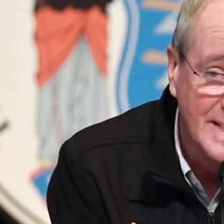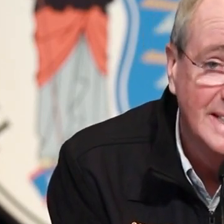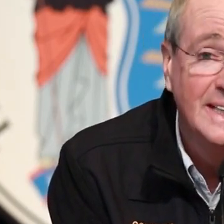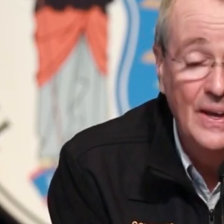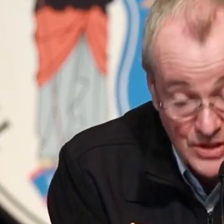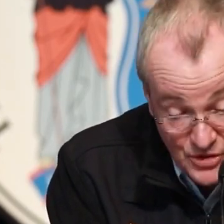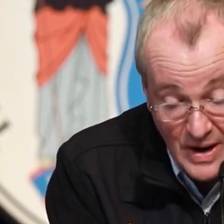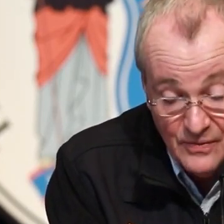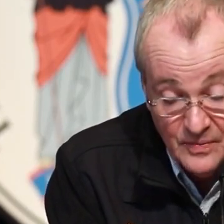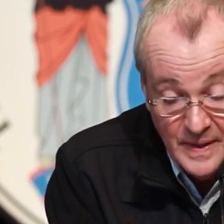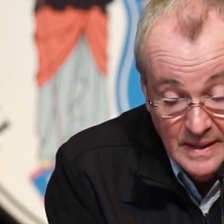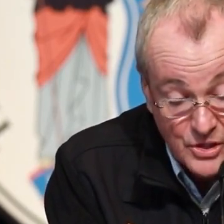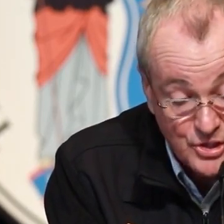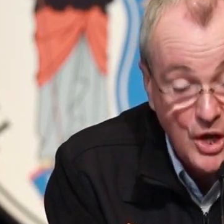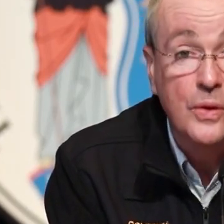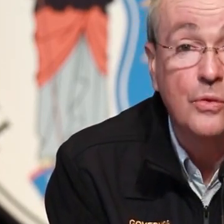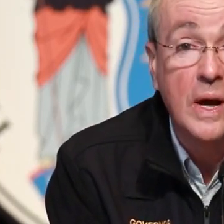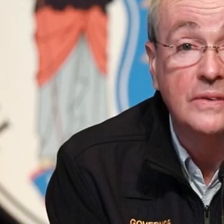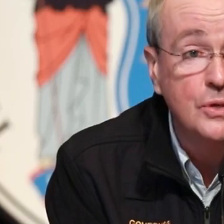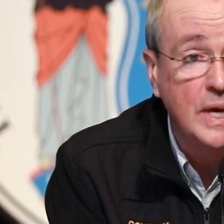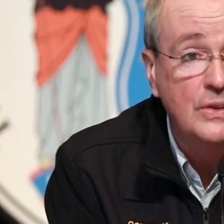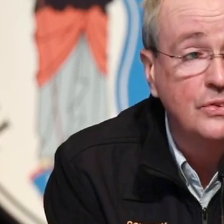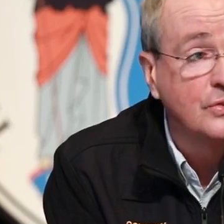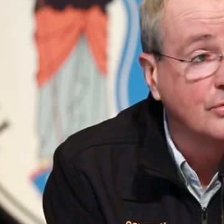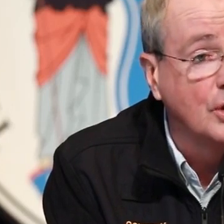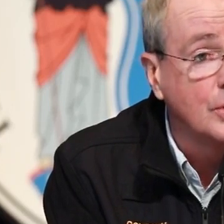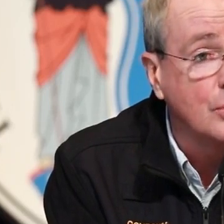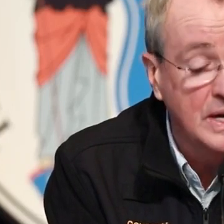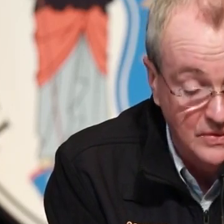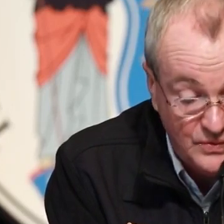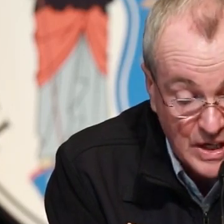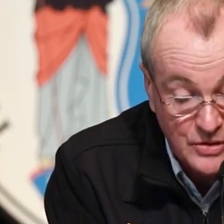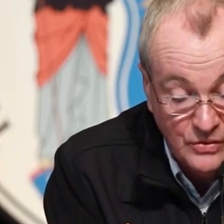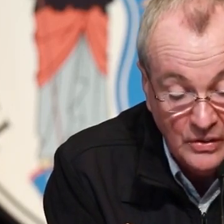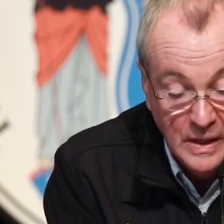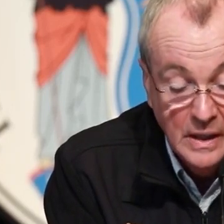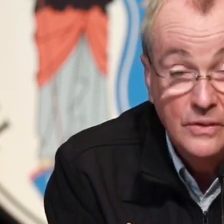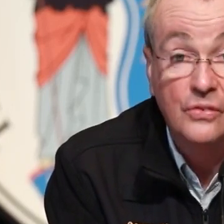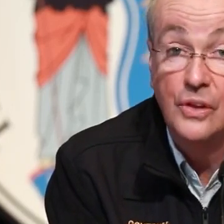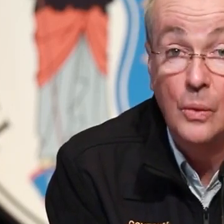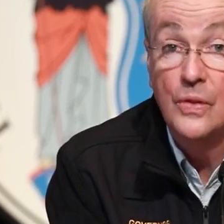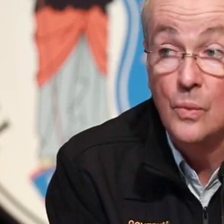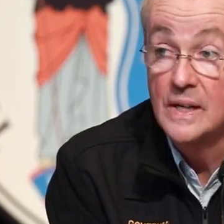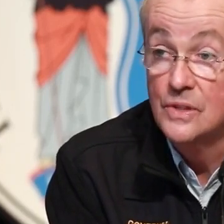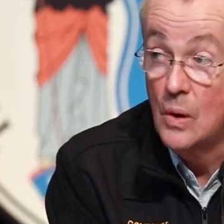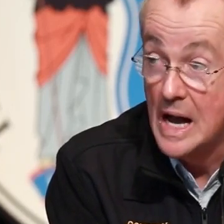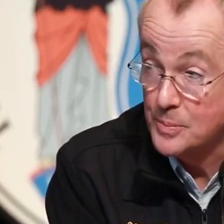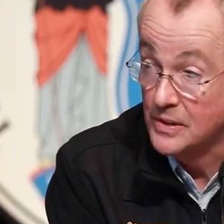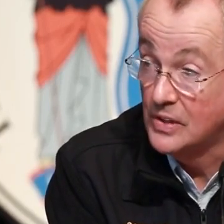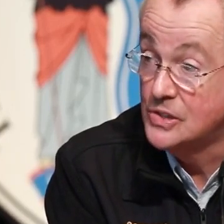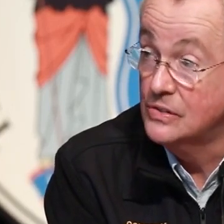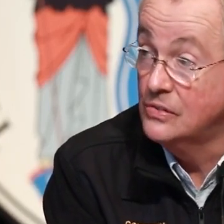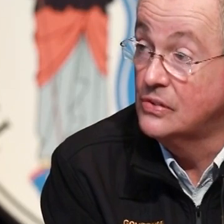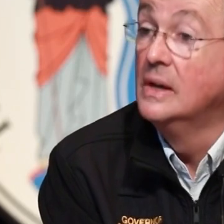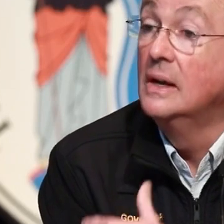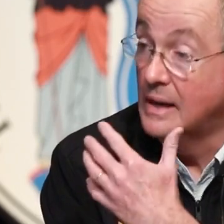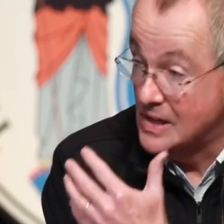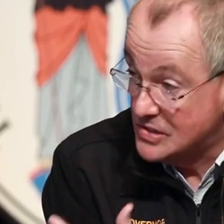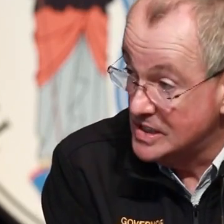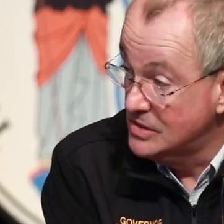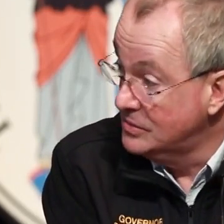graph and this graph. The slower the rate of new cases, the slower the rate of infections, the slower the rate of new